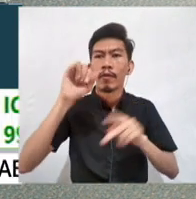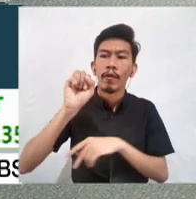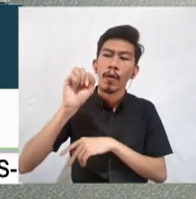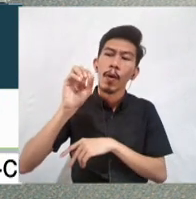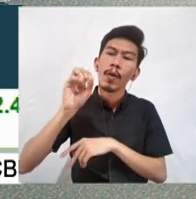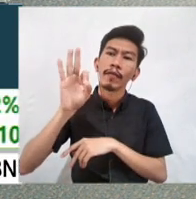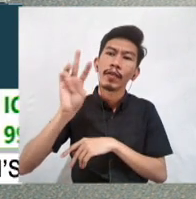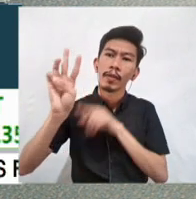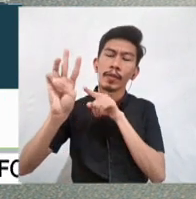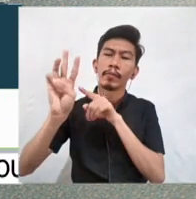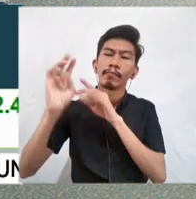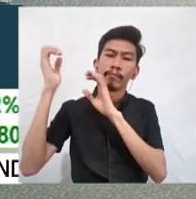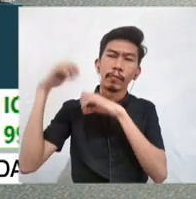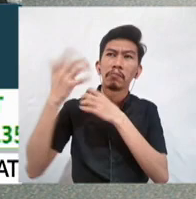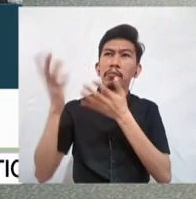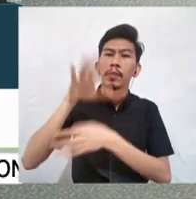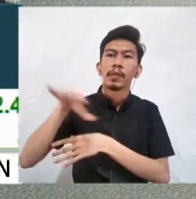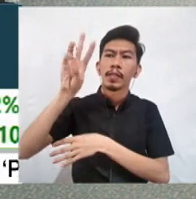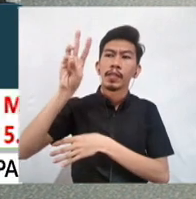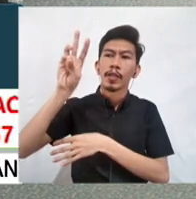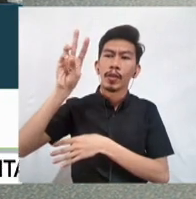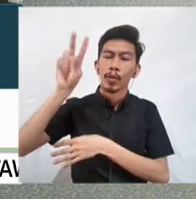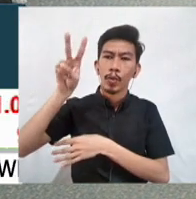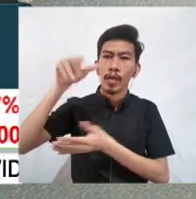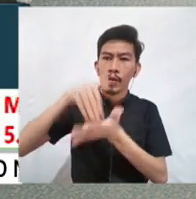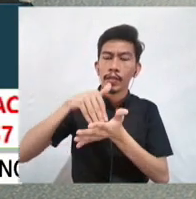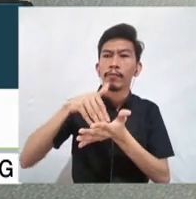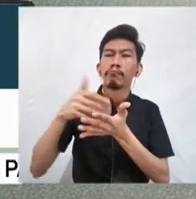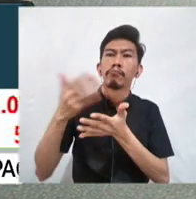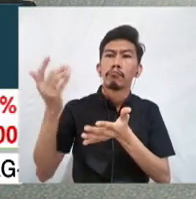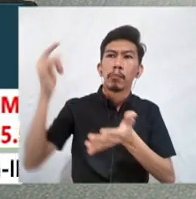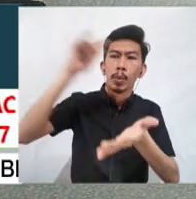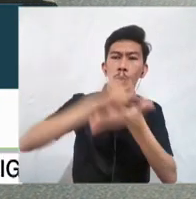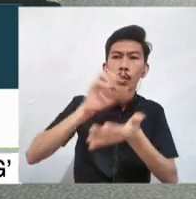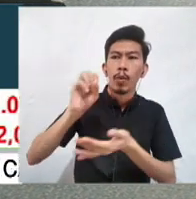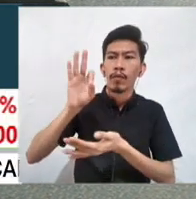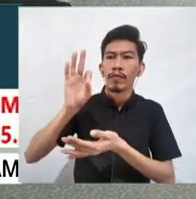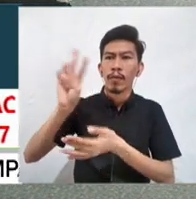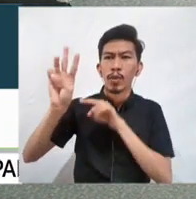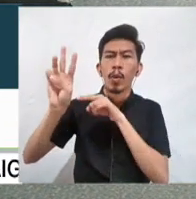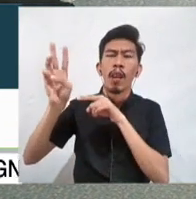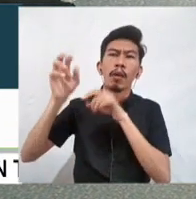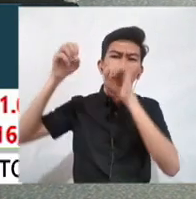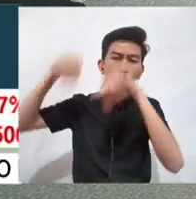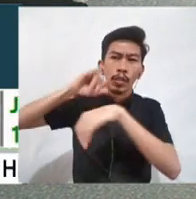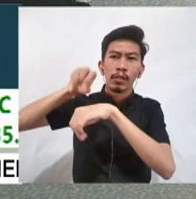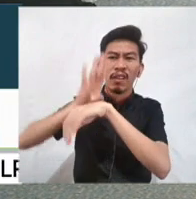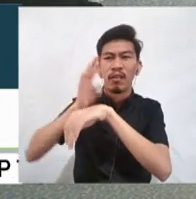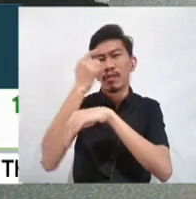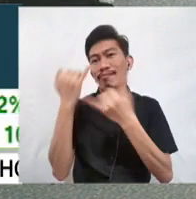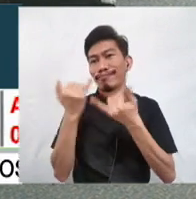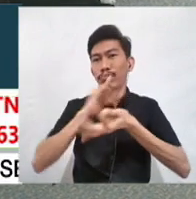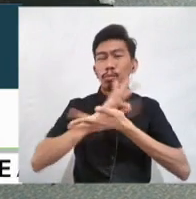are expecting 62,000 returning OFWs who lost their jobs abroad because mm-hmm. of COVID. Mm-hmm.